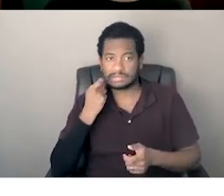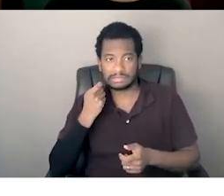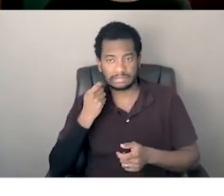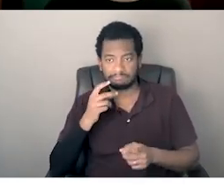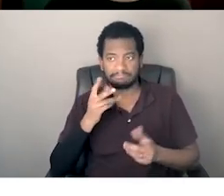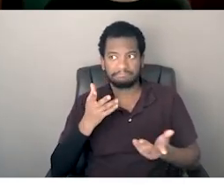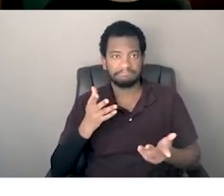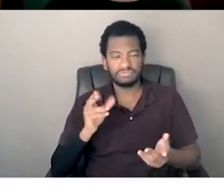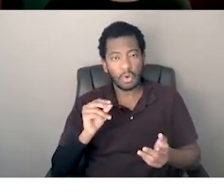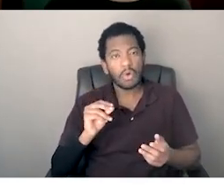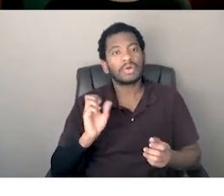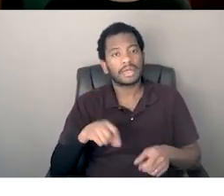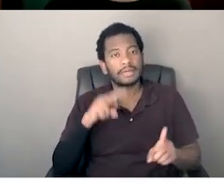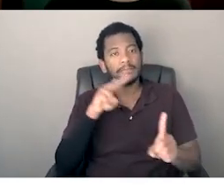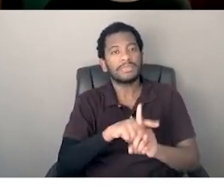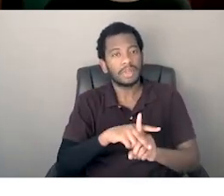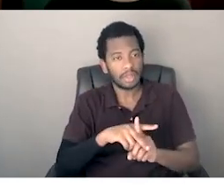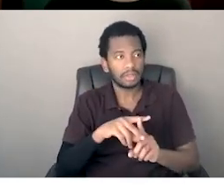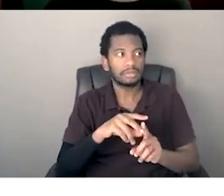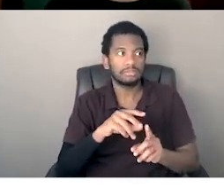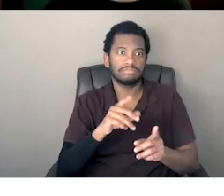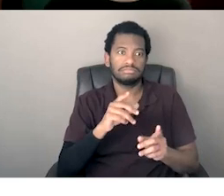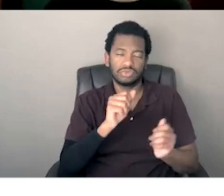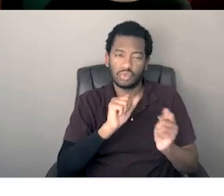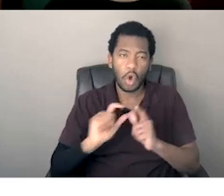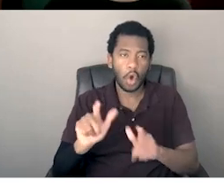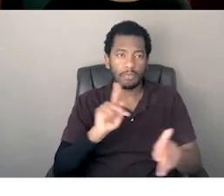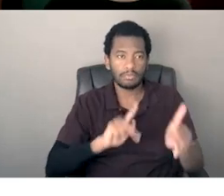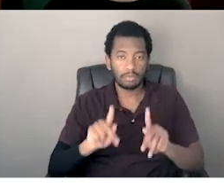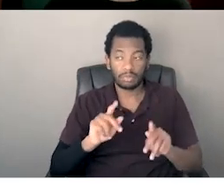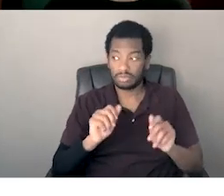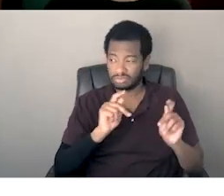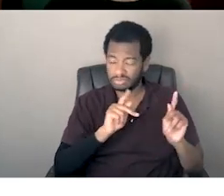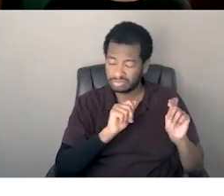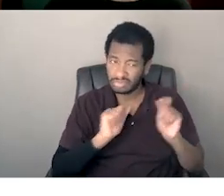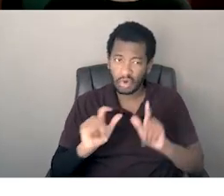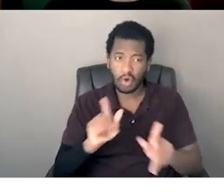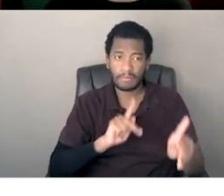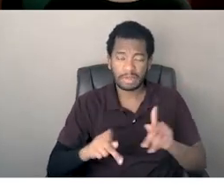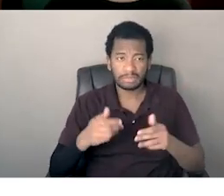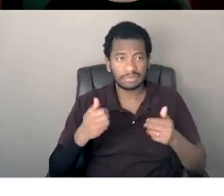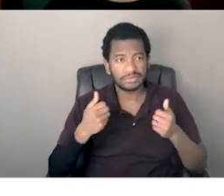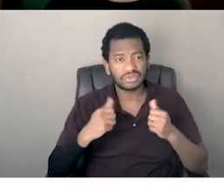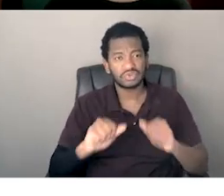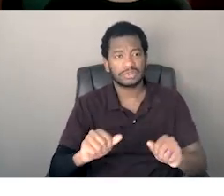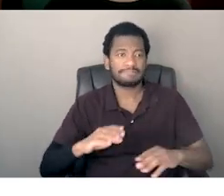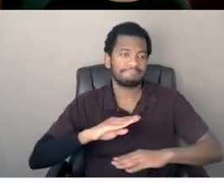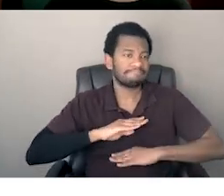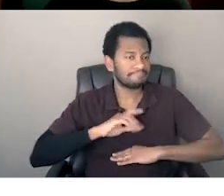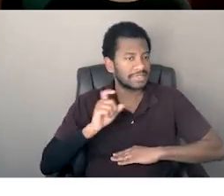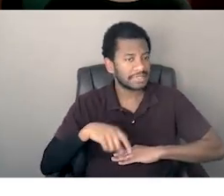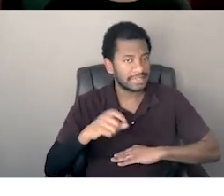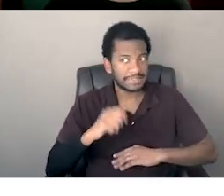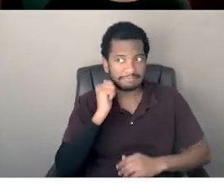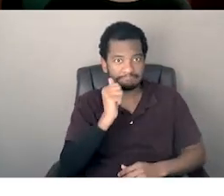all trying to meet our needs for well being every day. One of the domains isn't more important than the